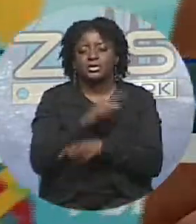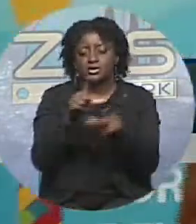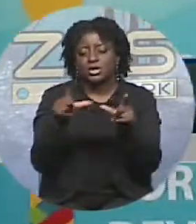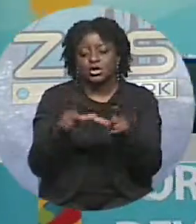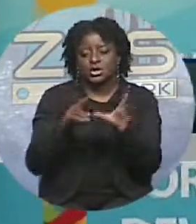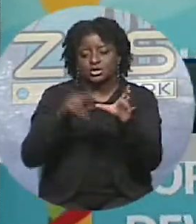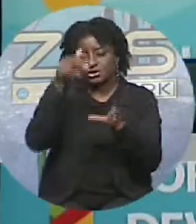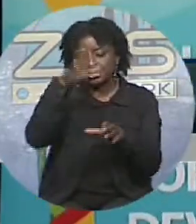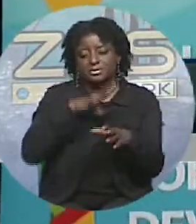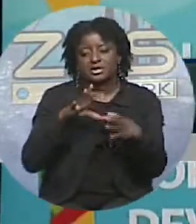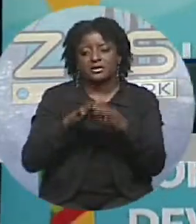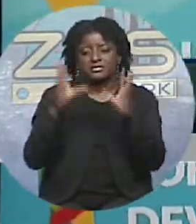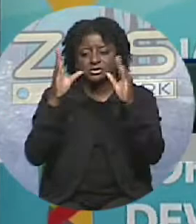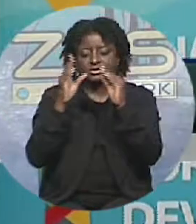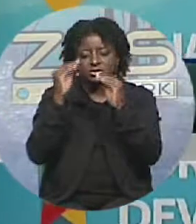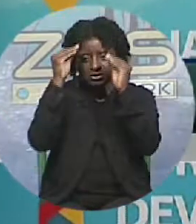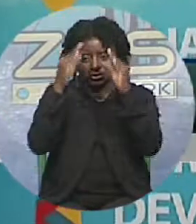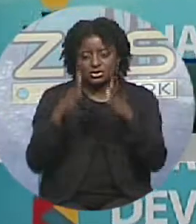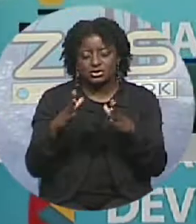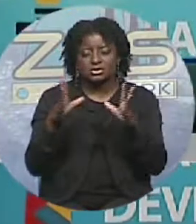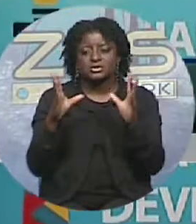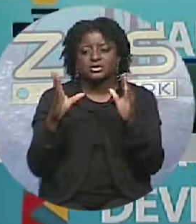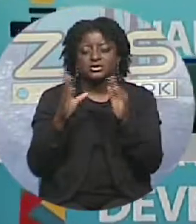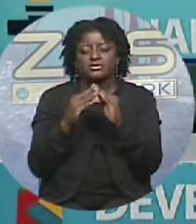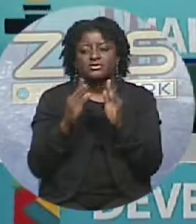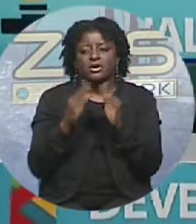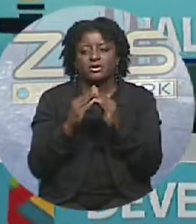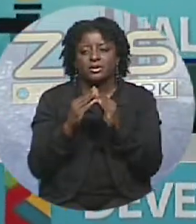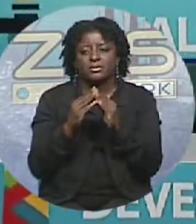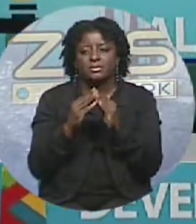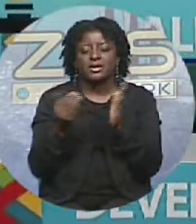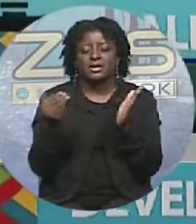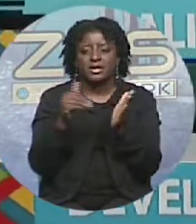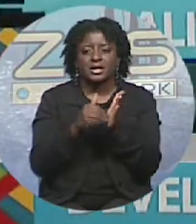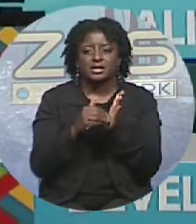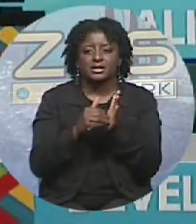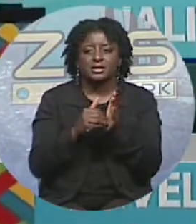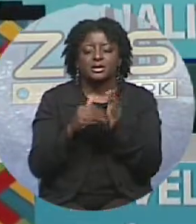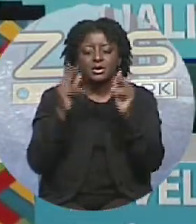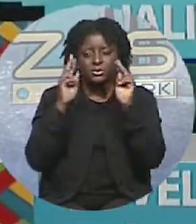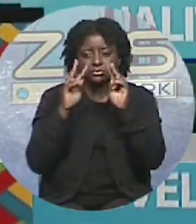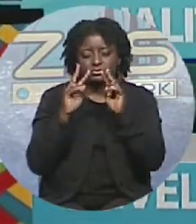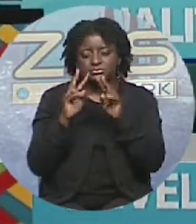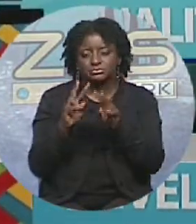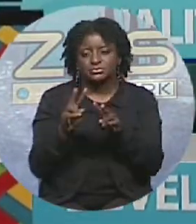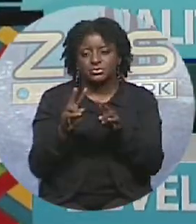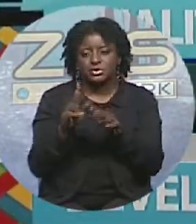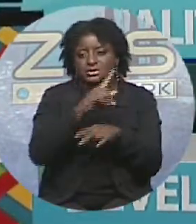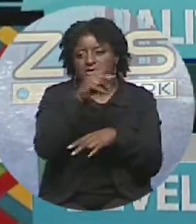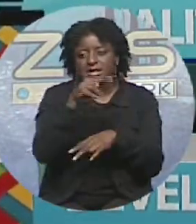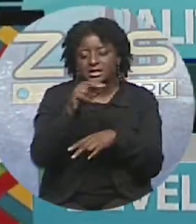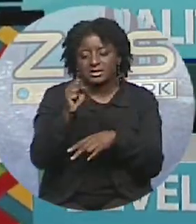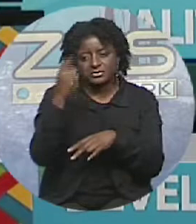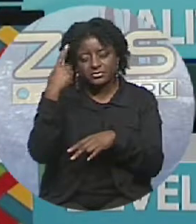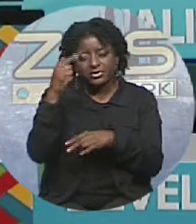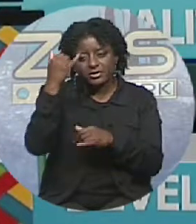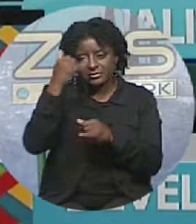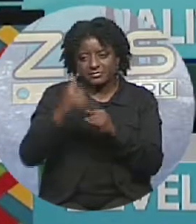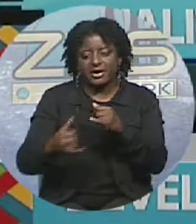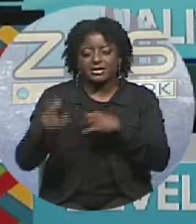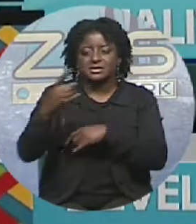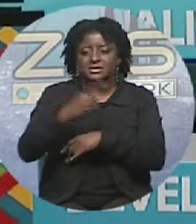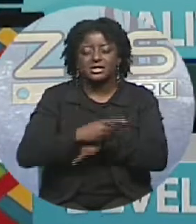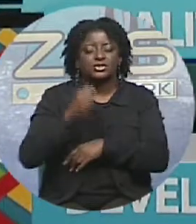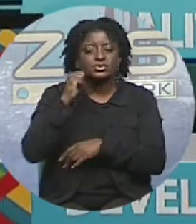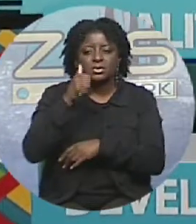Teachers Forum of the 19th Conference of Commonwealth Education Ministers. And once again, we want to encourage you to stay tuned to the ZNS Network for the final day, which is tomorrow, a